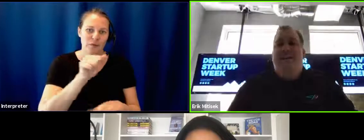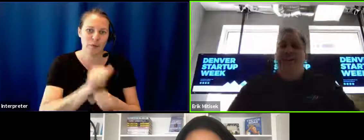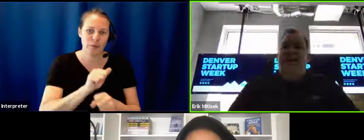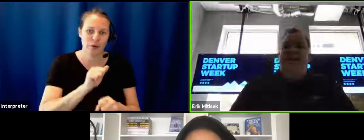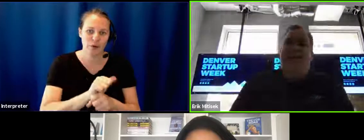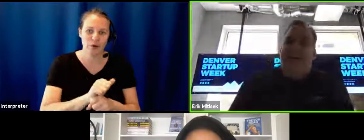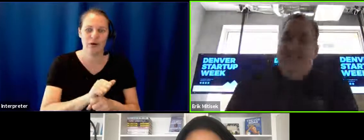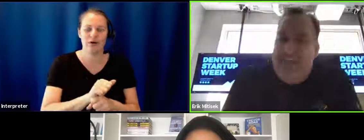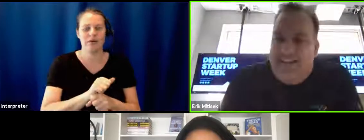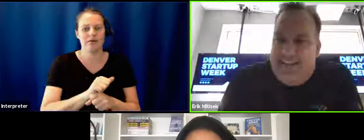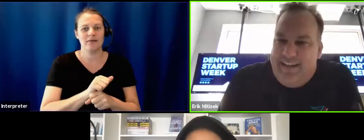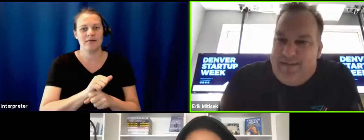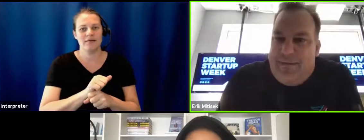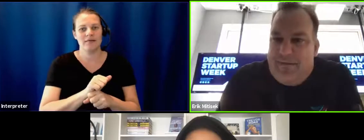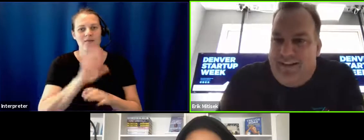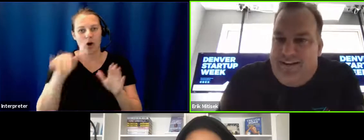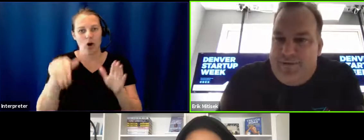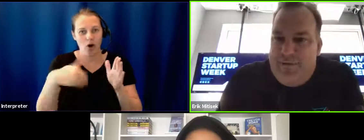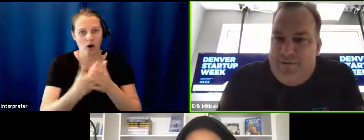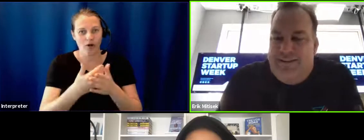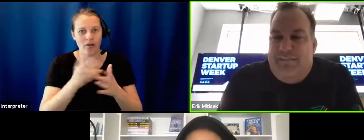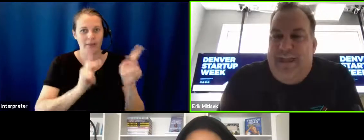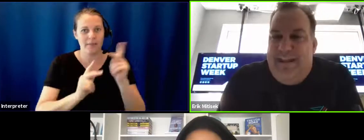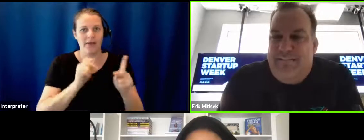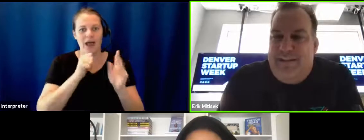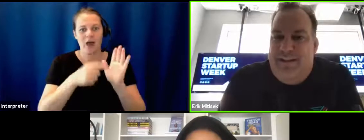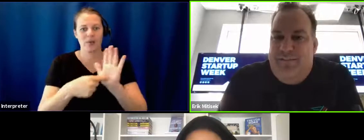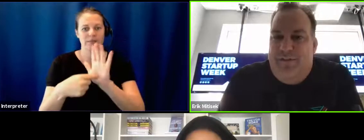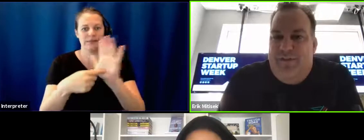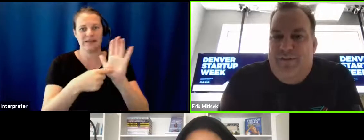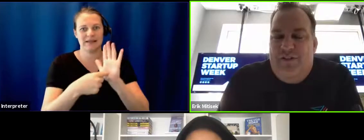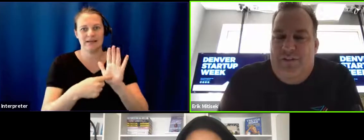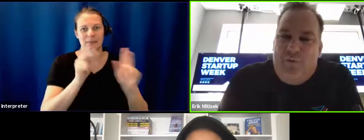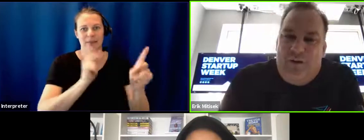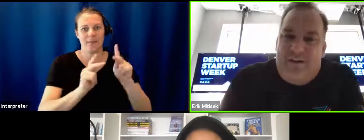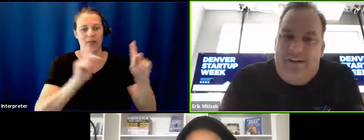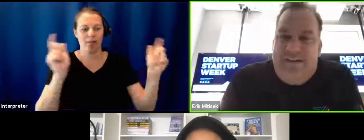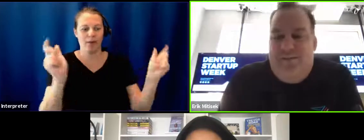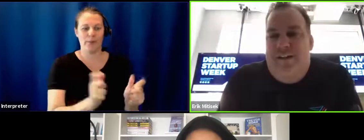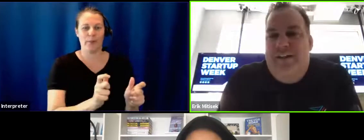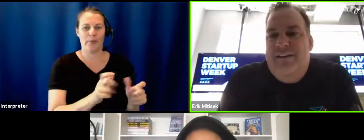the underestimated and underrepresented entrepreneurs in the planet with your vision,